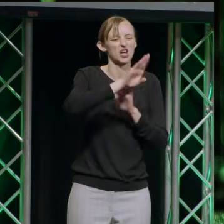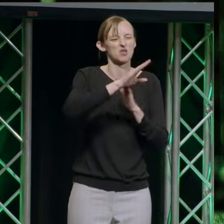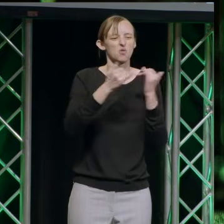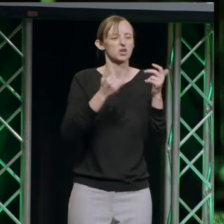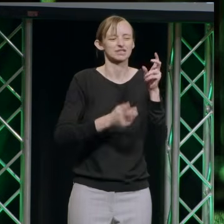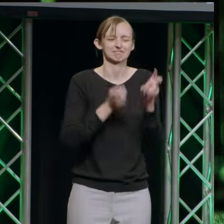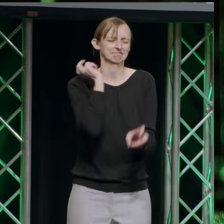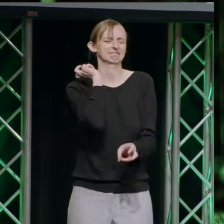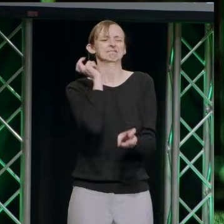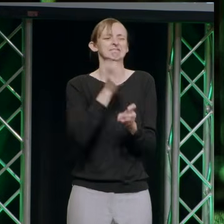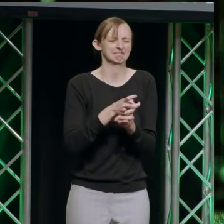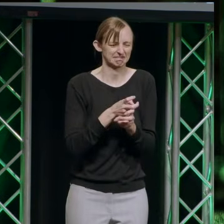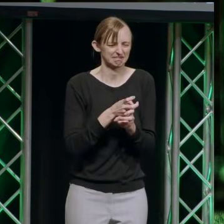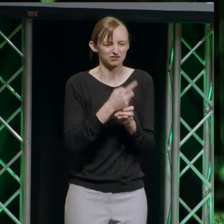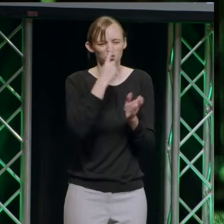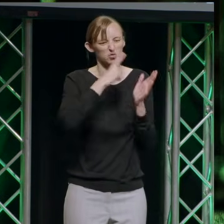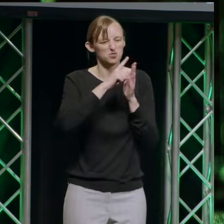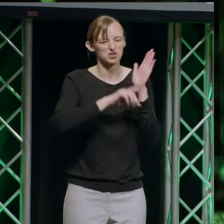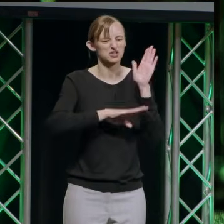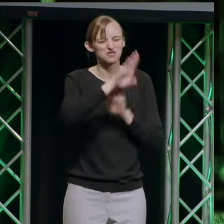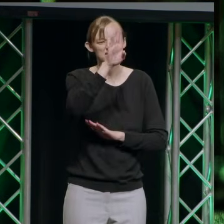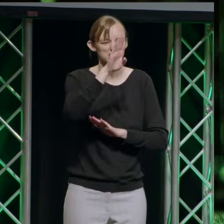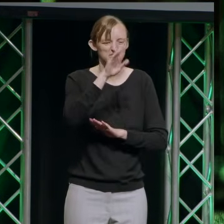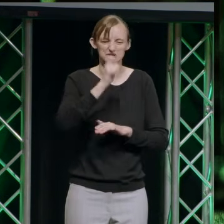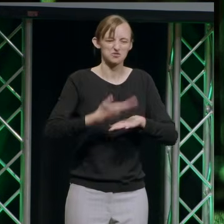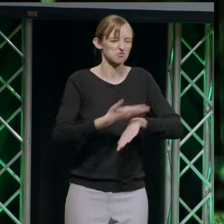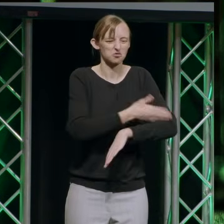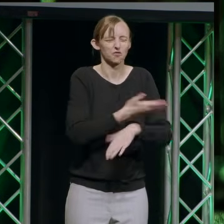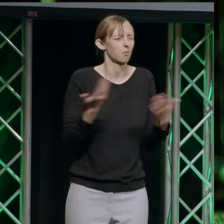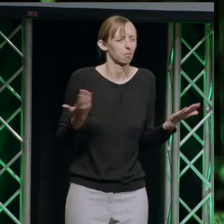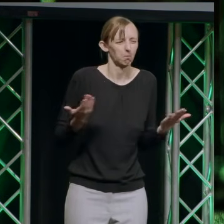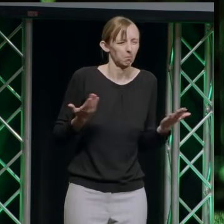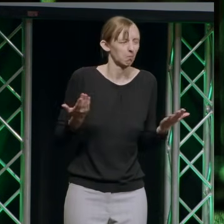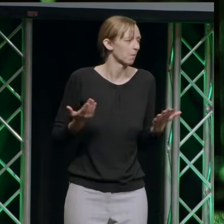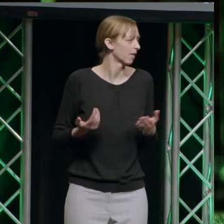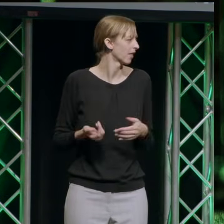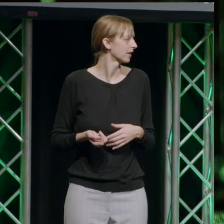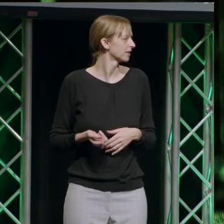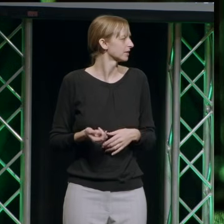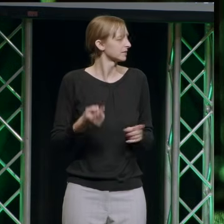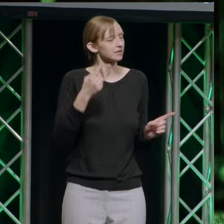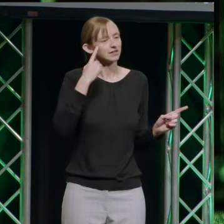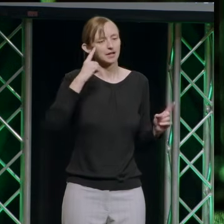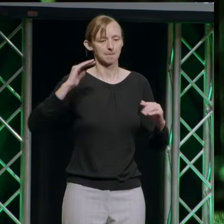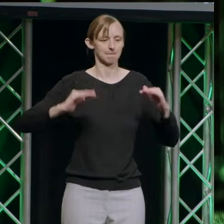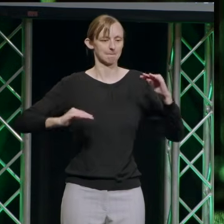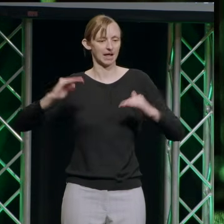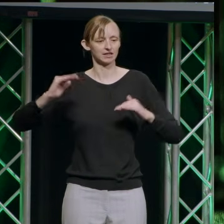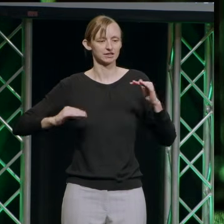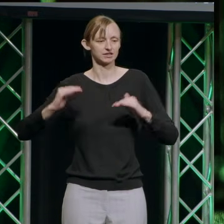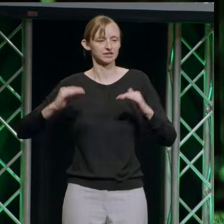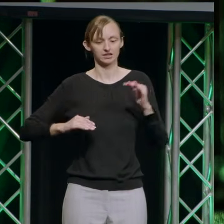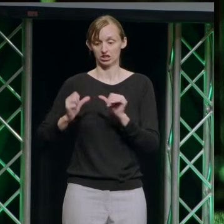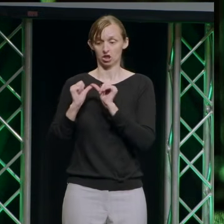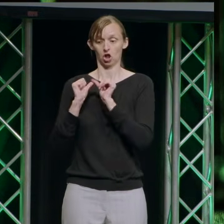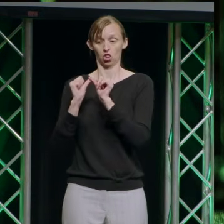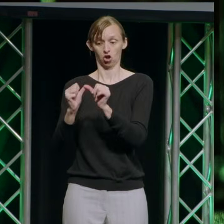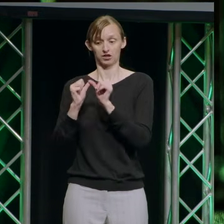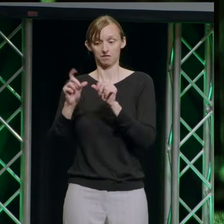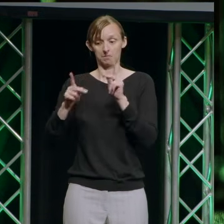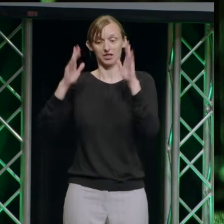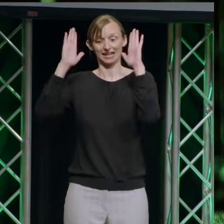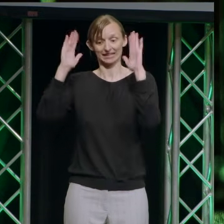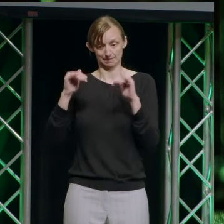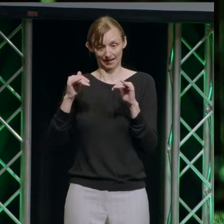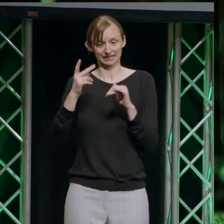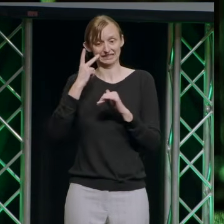most difficult, wicked thing you have to work on? I think it's just balancing the longevity that people expect when